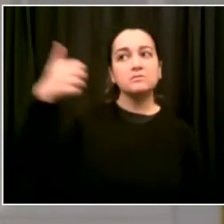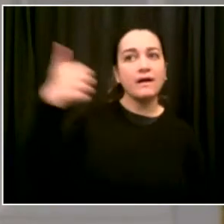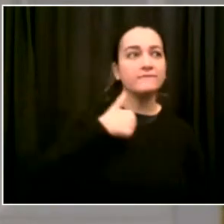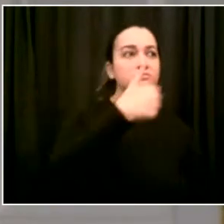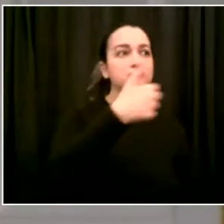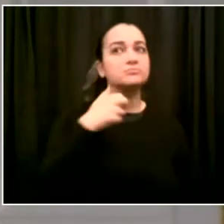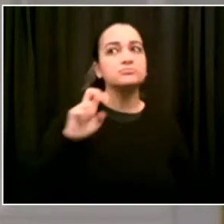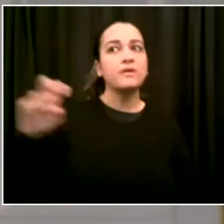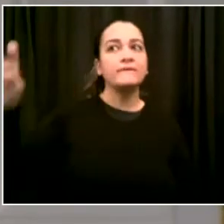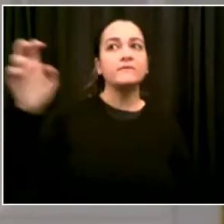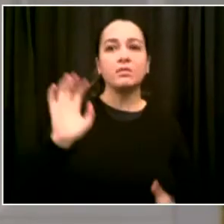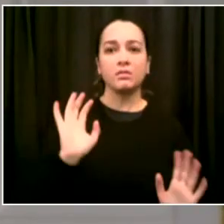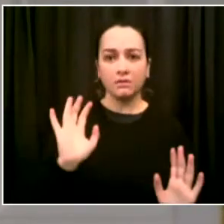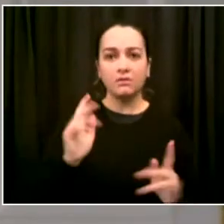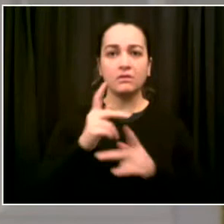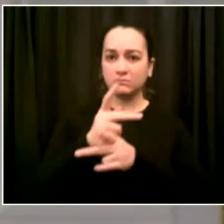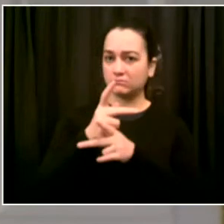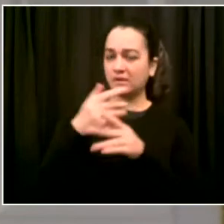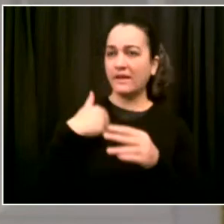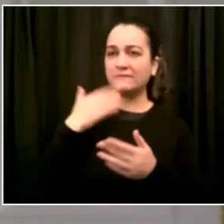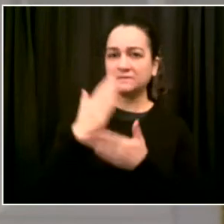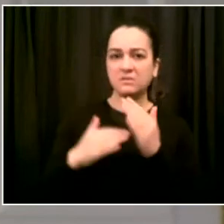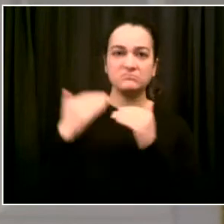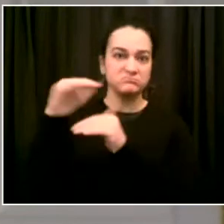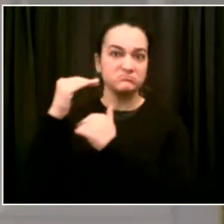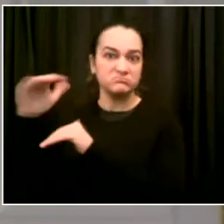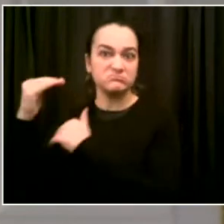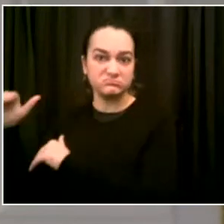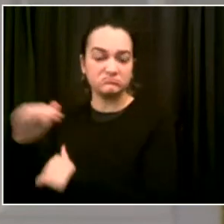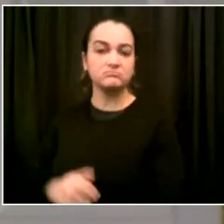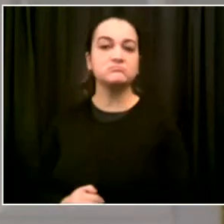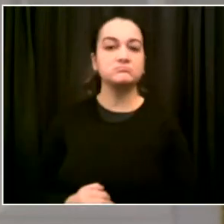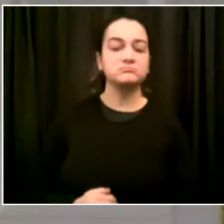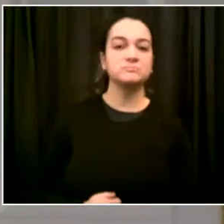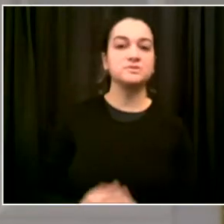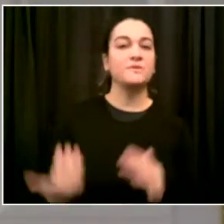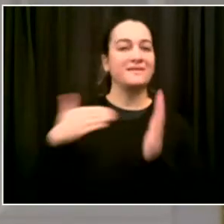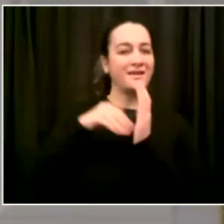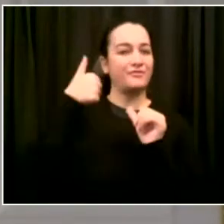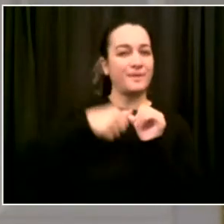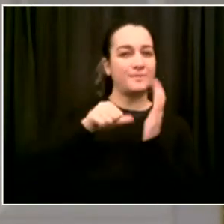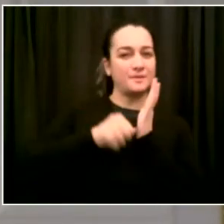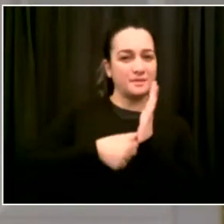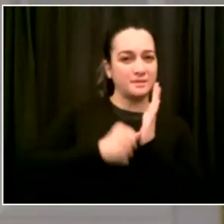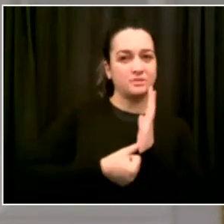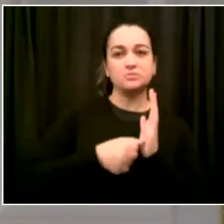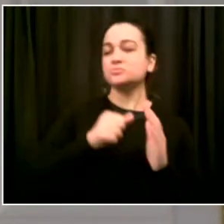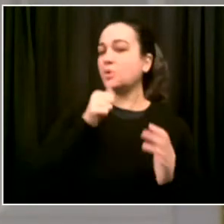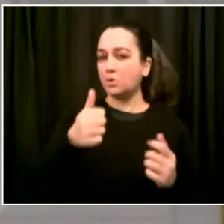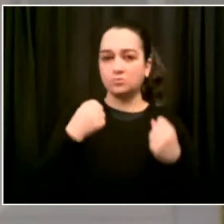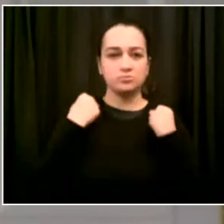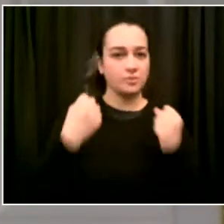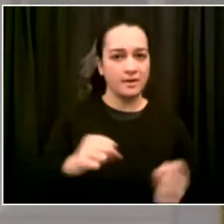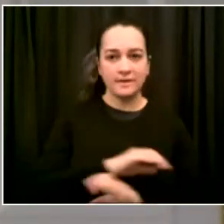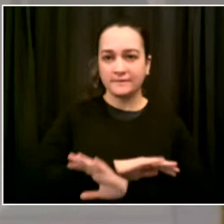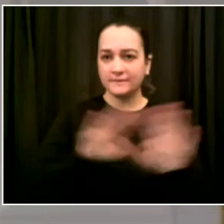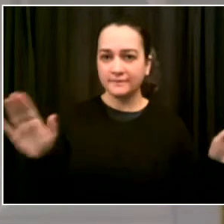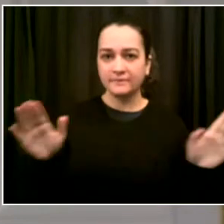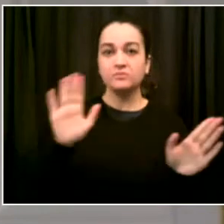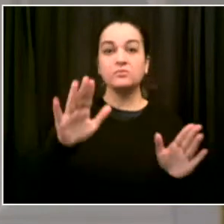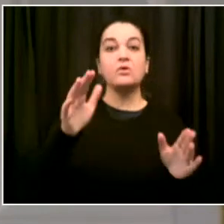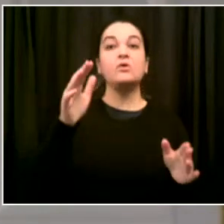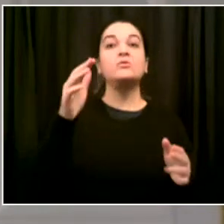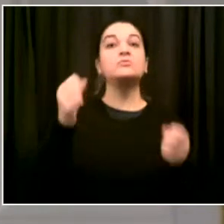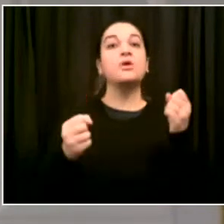a.m. to remind all New Yorkers to please stay off the roads. As the mayor also mentioned, we are expecting to see some